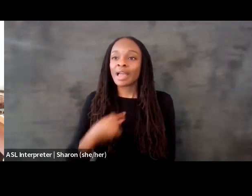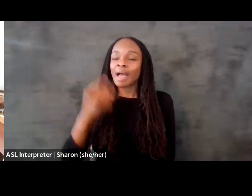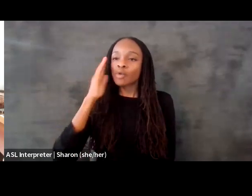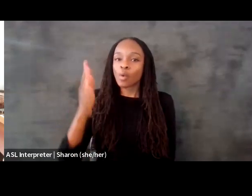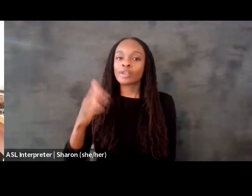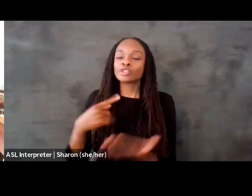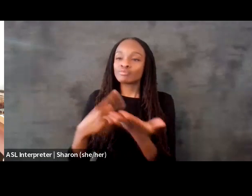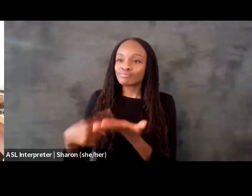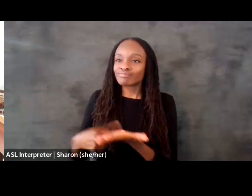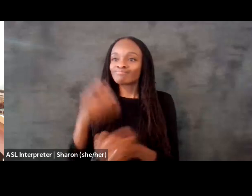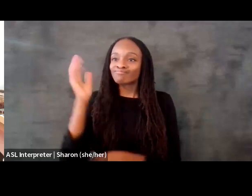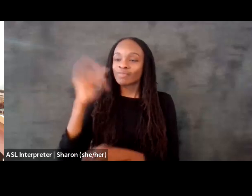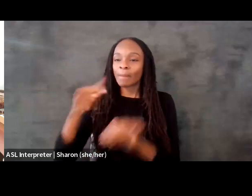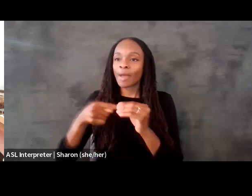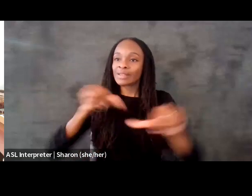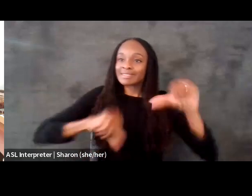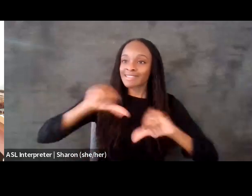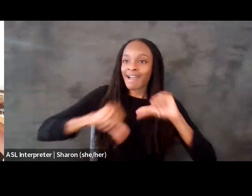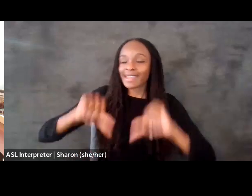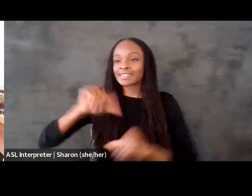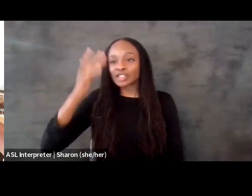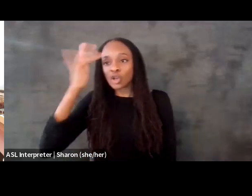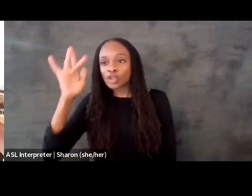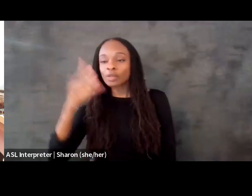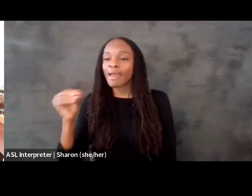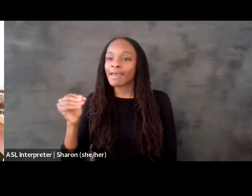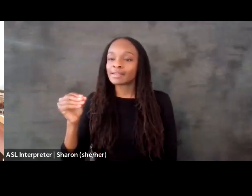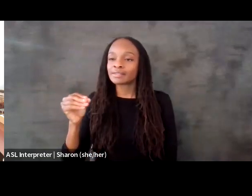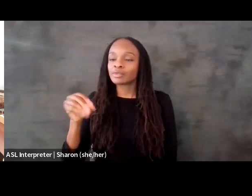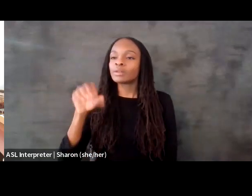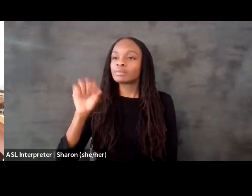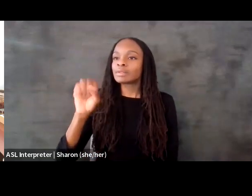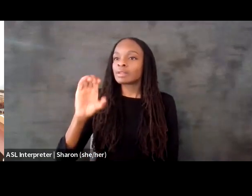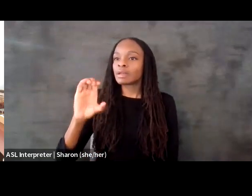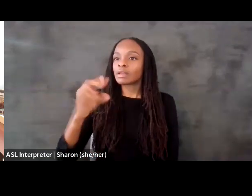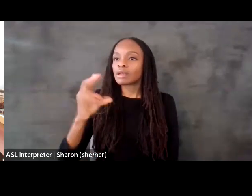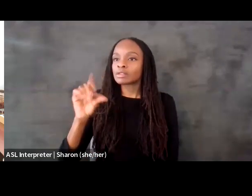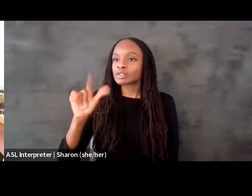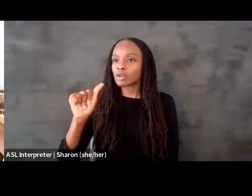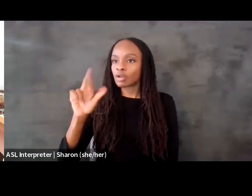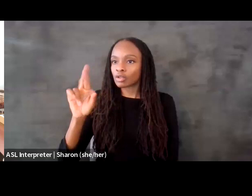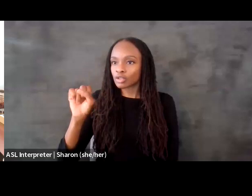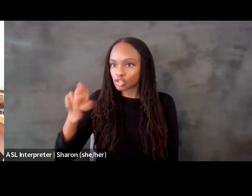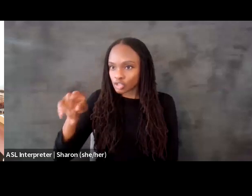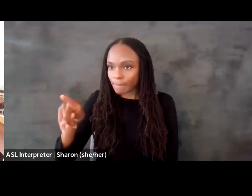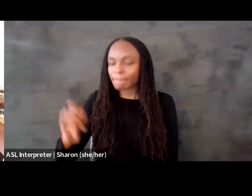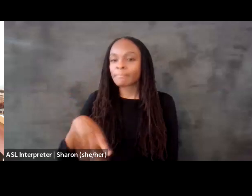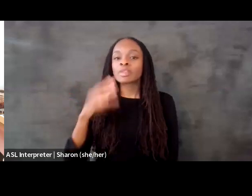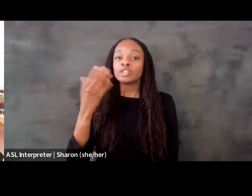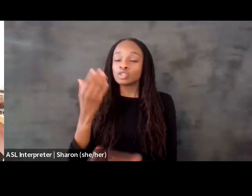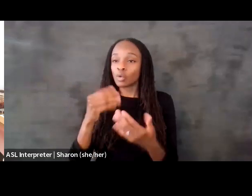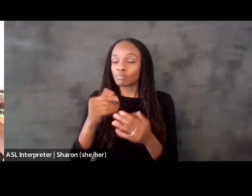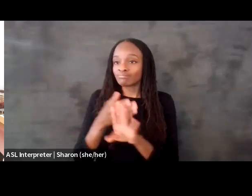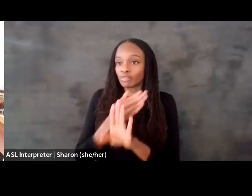about science and scholarship. And Dr. Vasquez has already gone over the objectives in terms of essentially